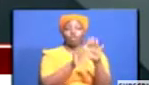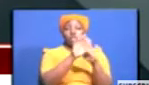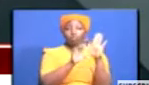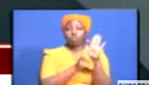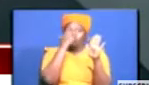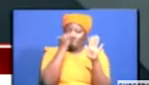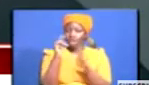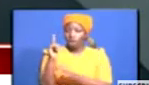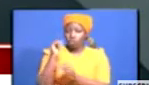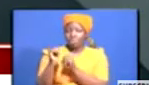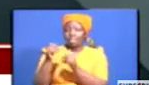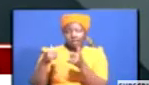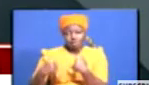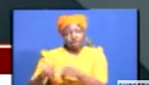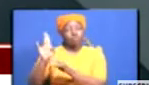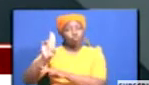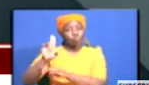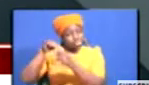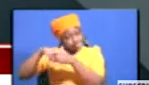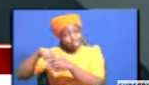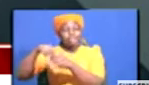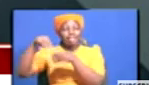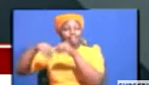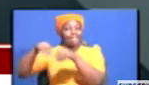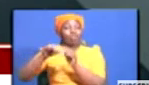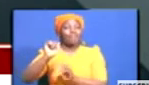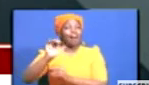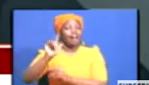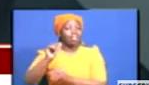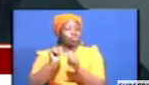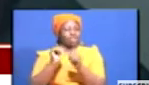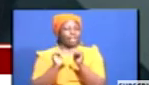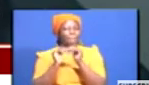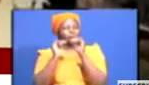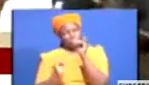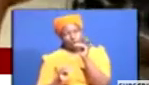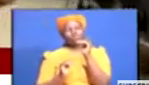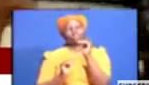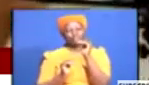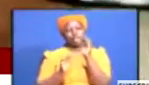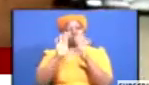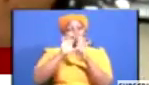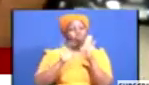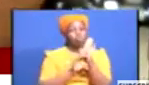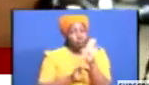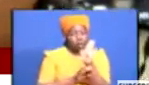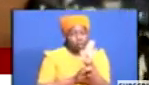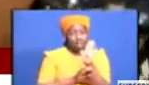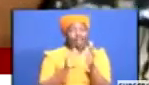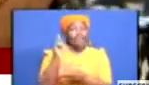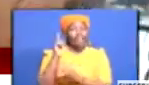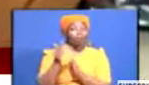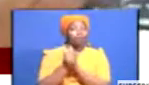in the Election Act, which I think is inferior to the Constitution. Legal experts say